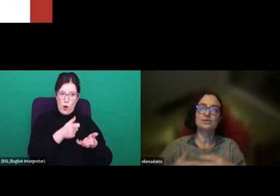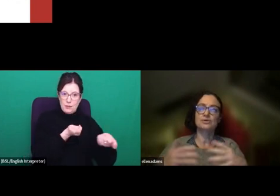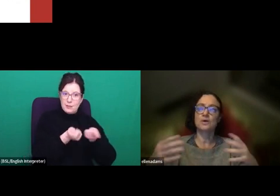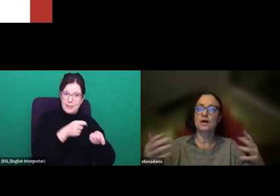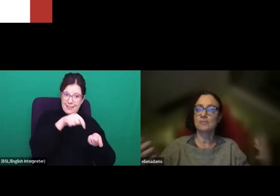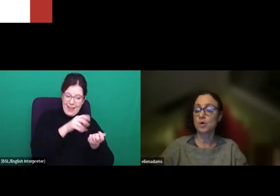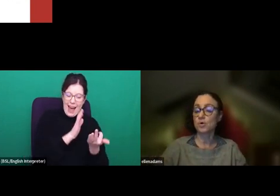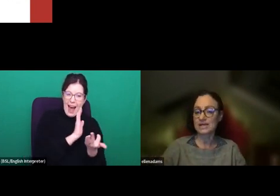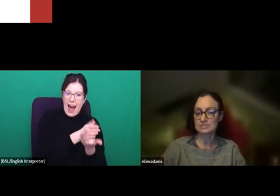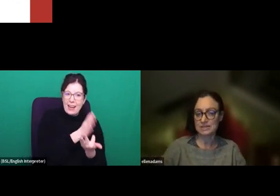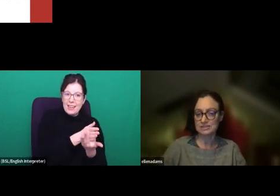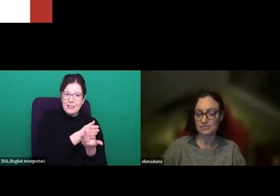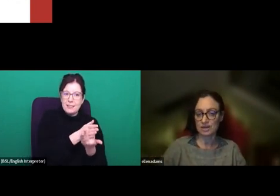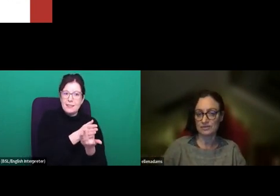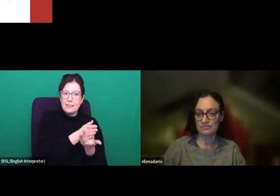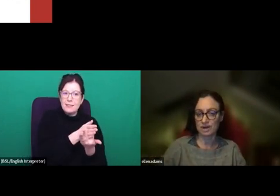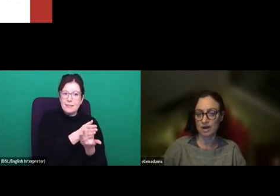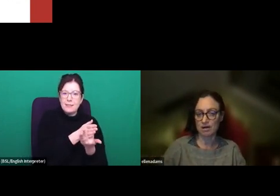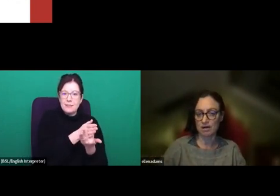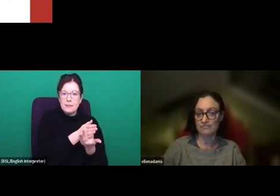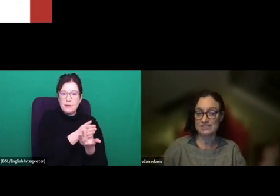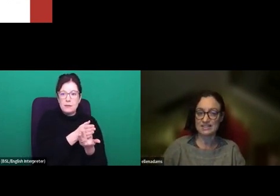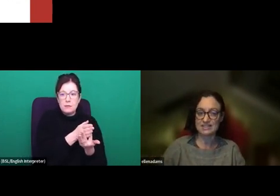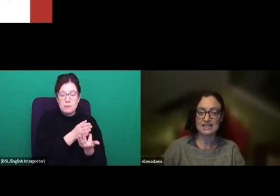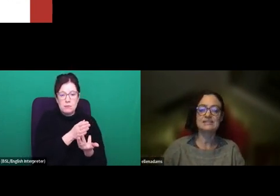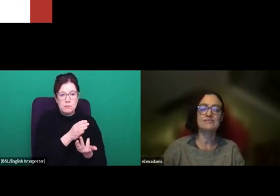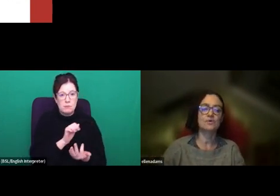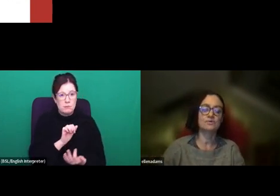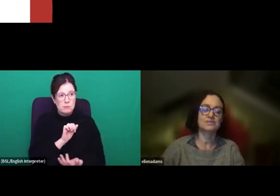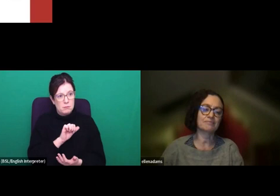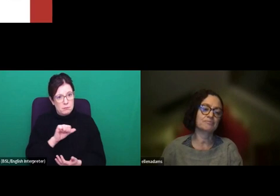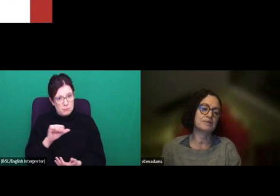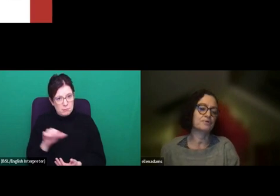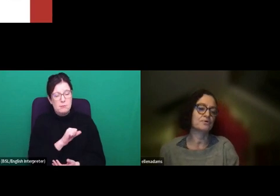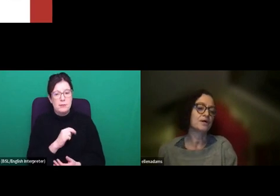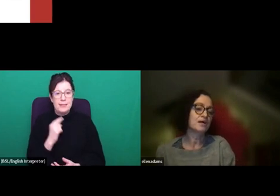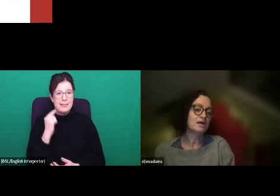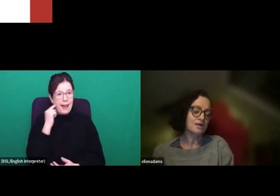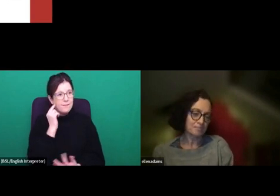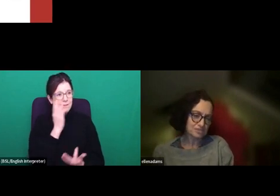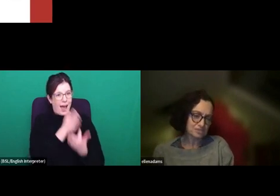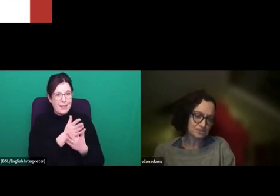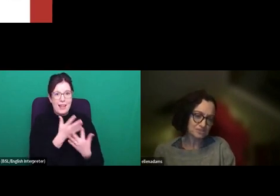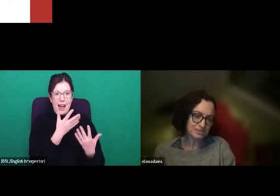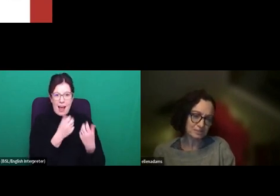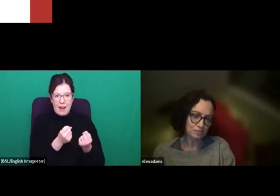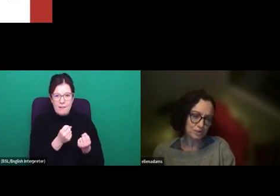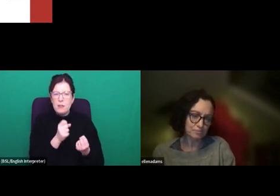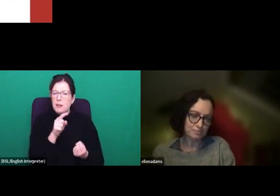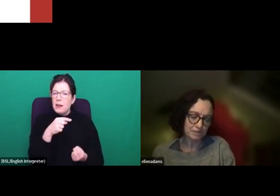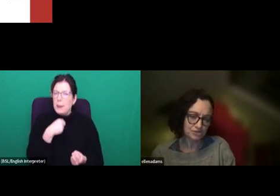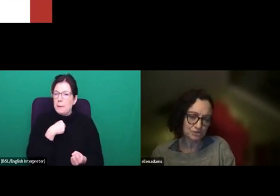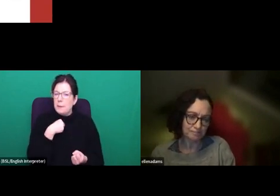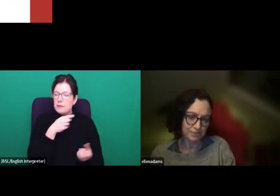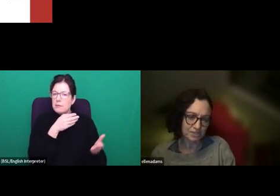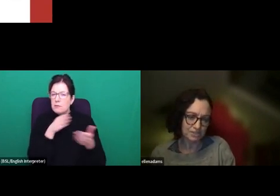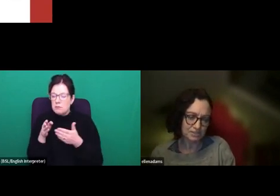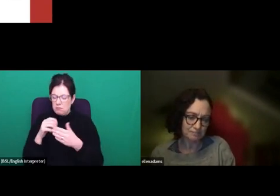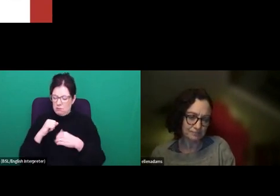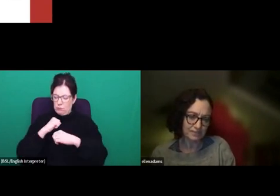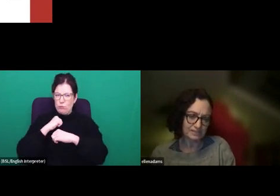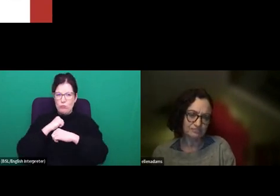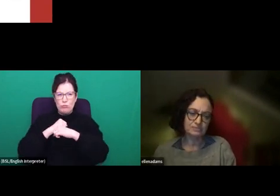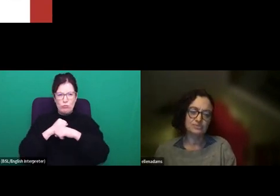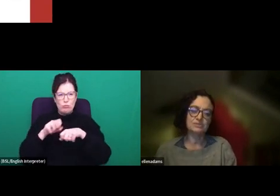access to all aspects of life are facilitated for deaf people. I'm much more interested in the word promotion